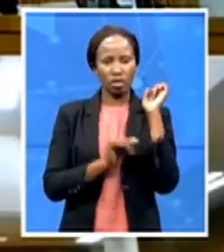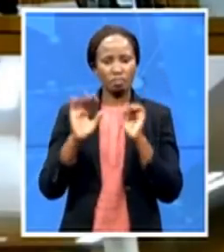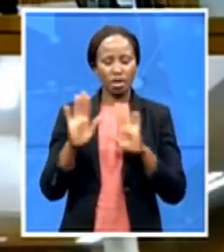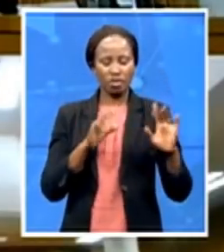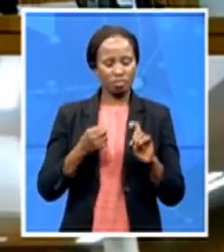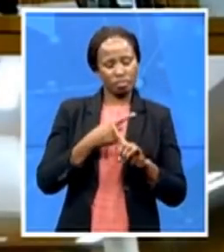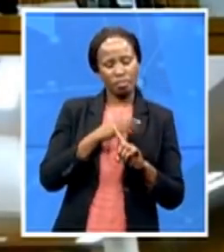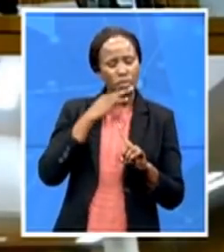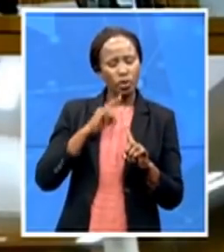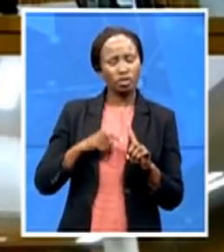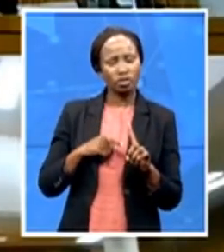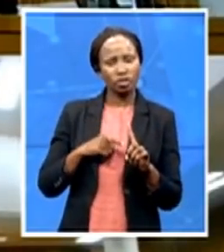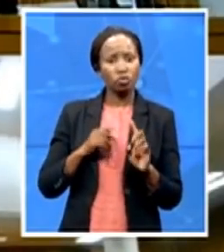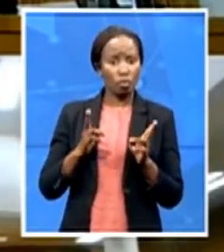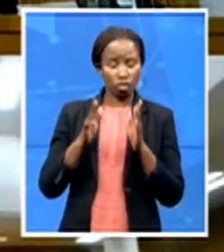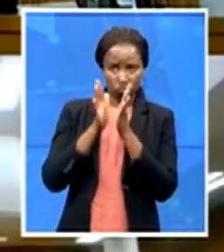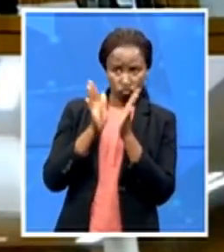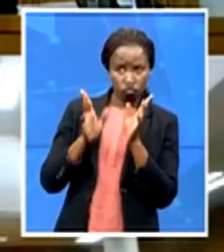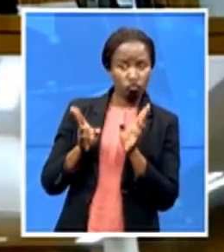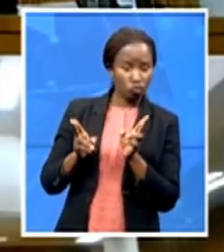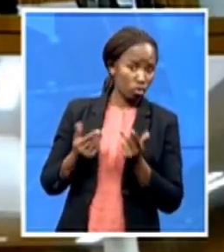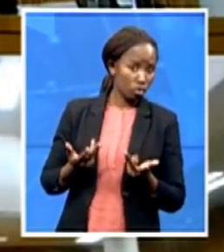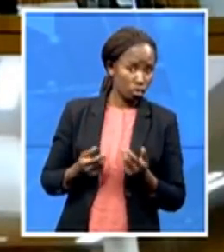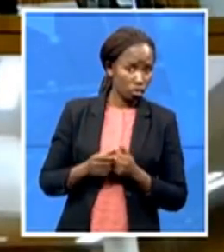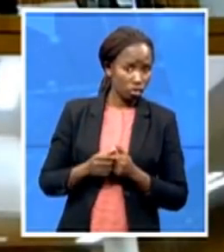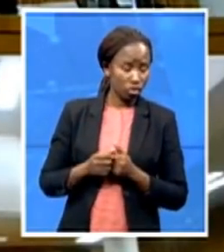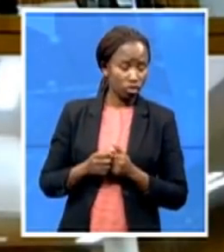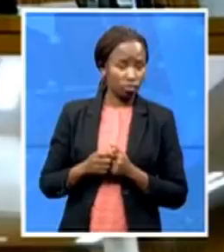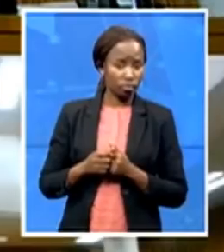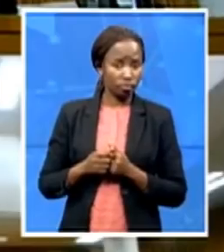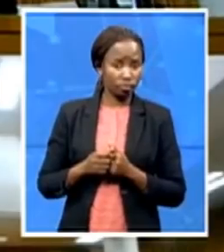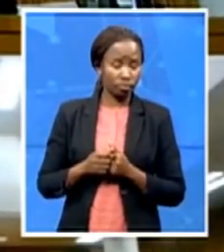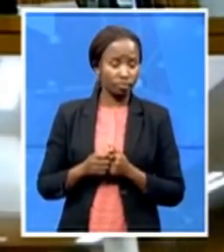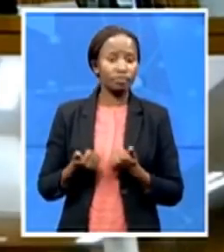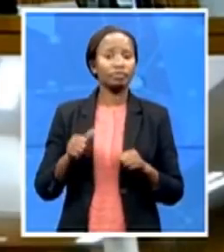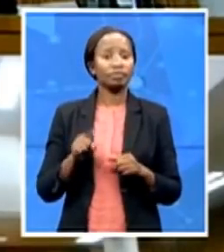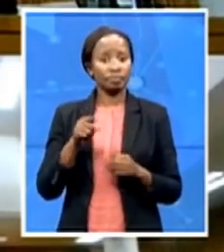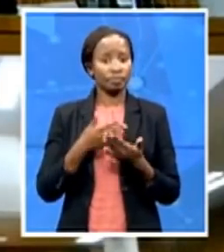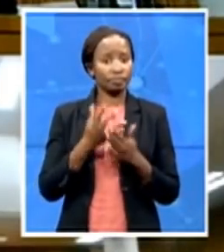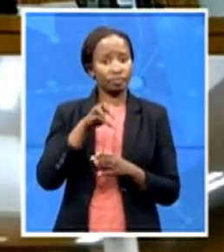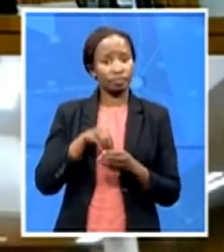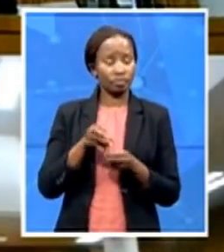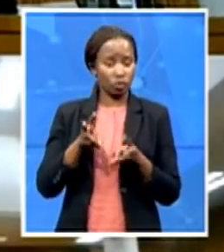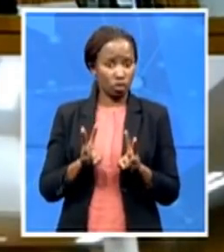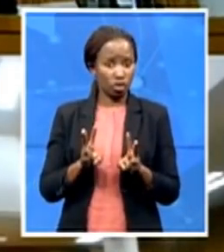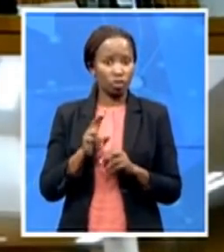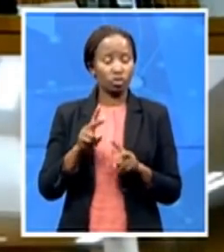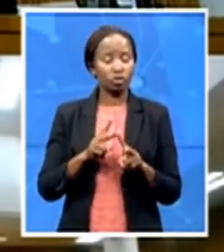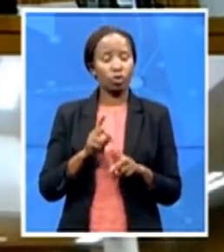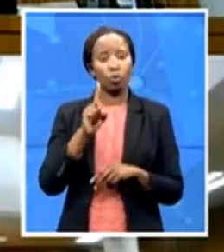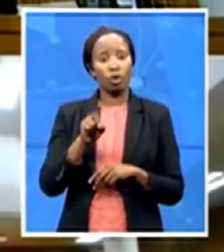institutional predetermination, in the specific instance in the 194 committee, and then to decide whether, if